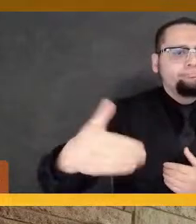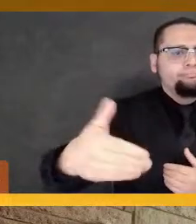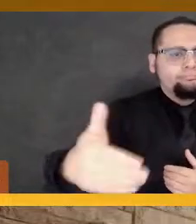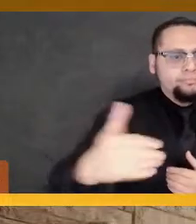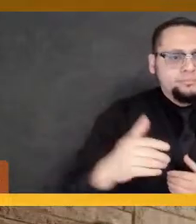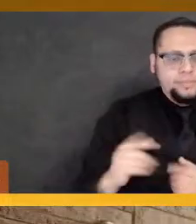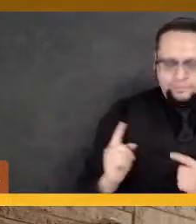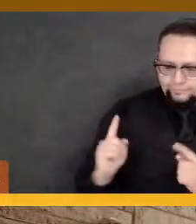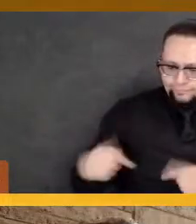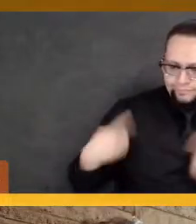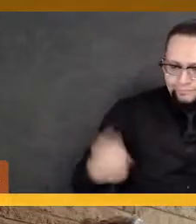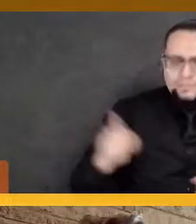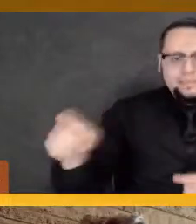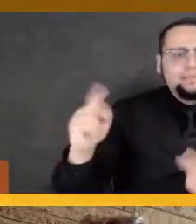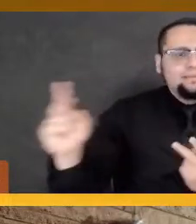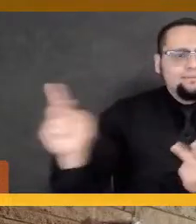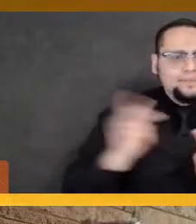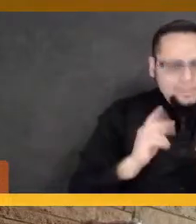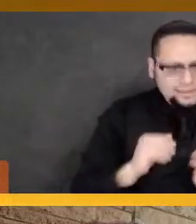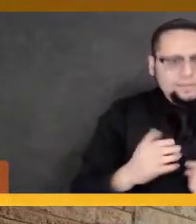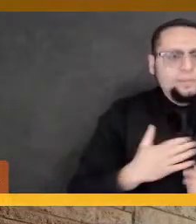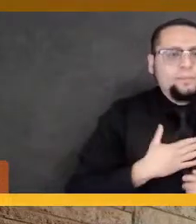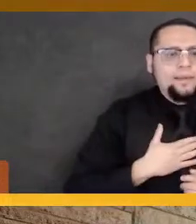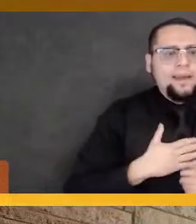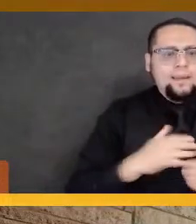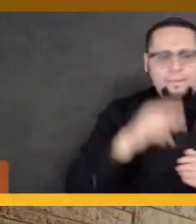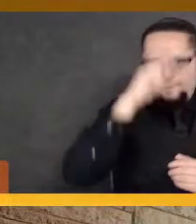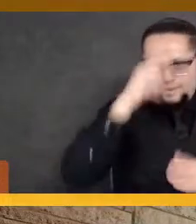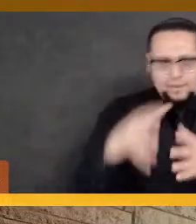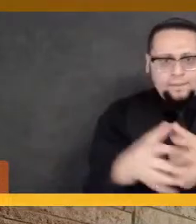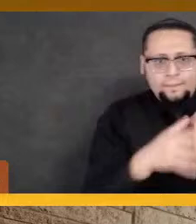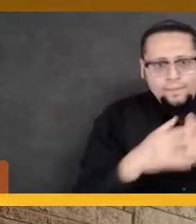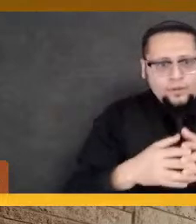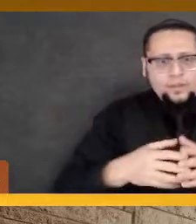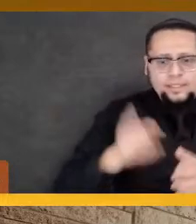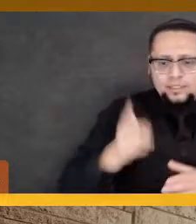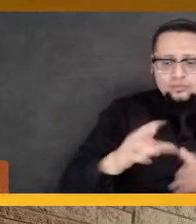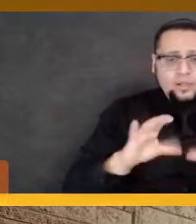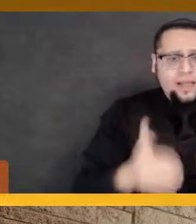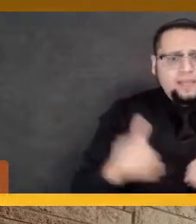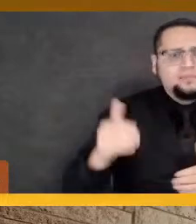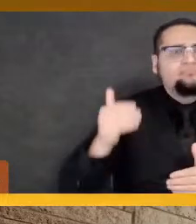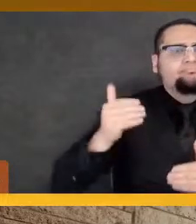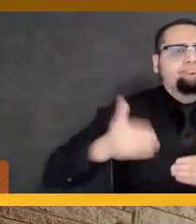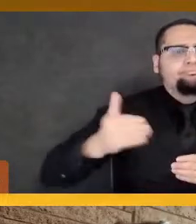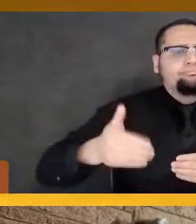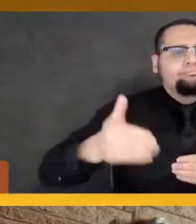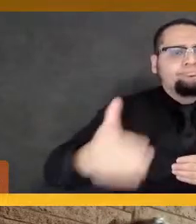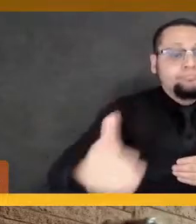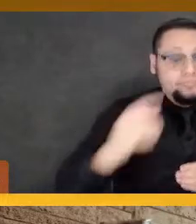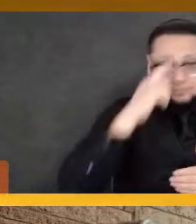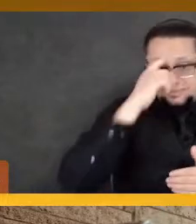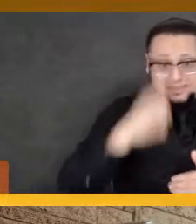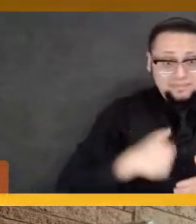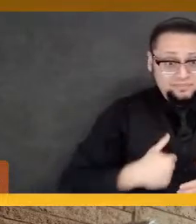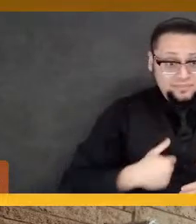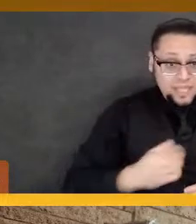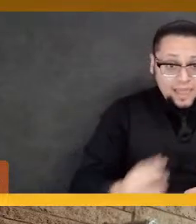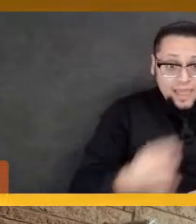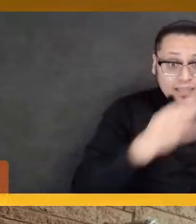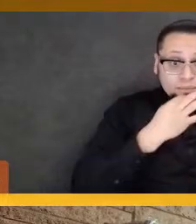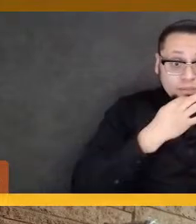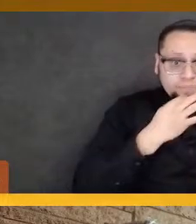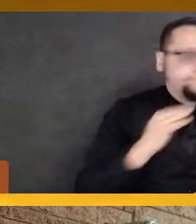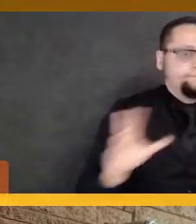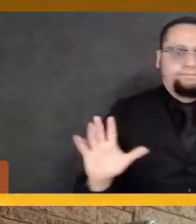4 years, he's visited my Texas history and Mexican American history classes because I knew that I was not the expert. I